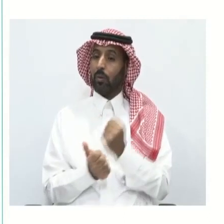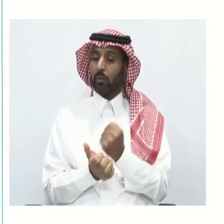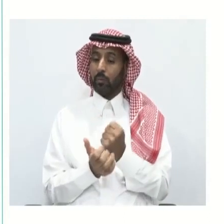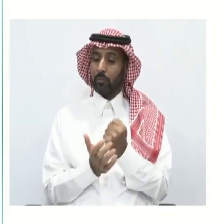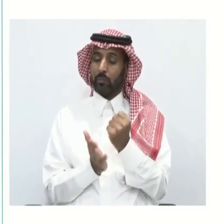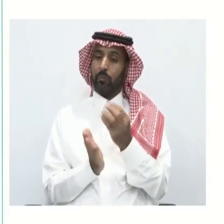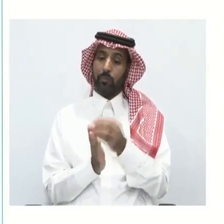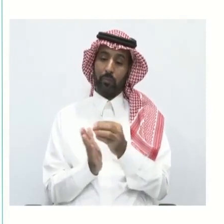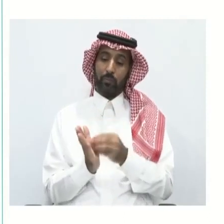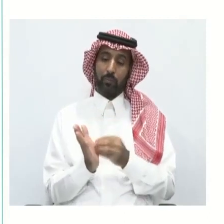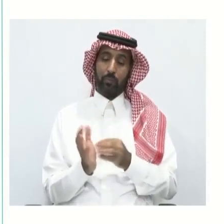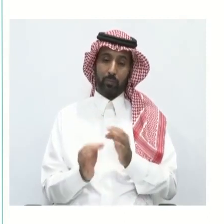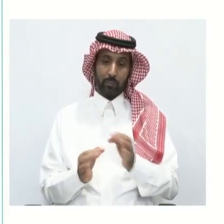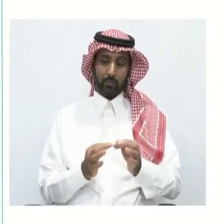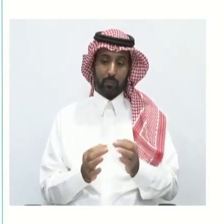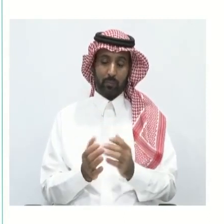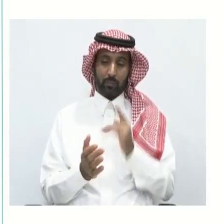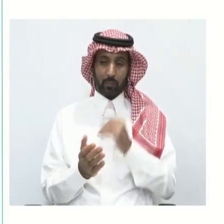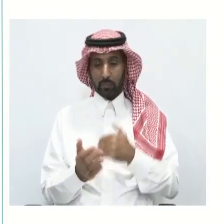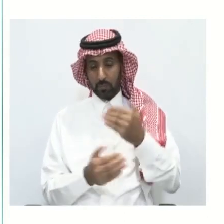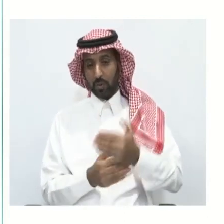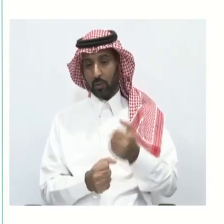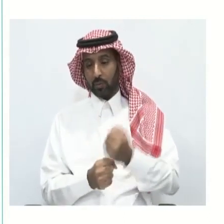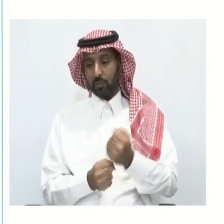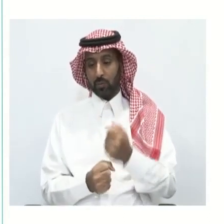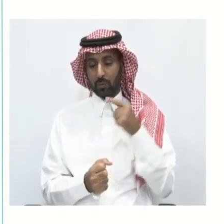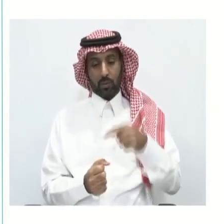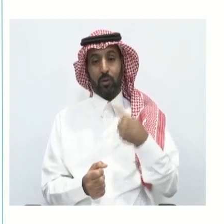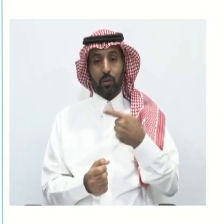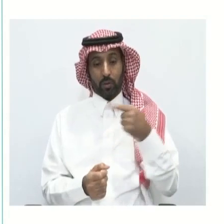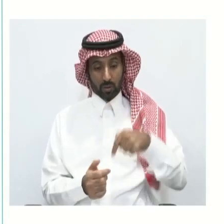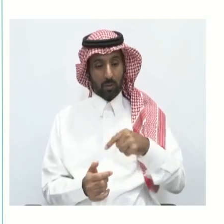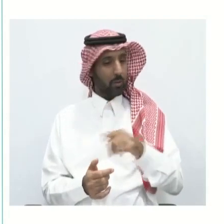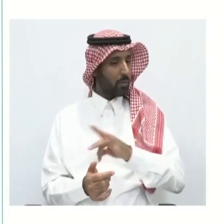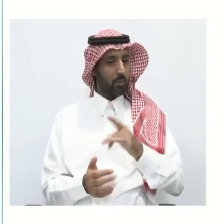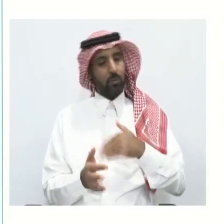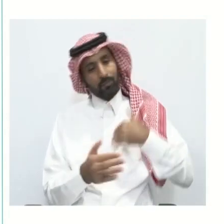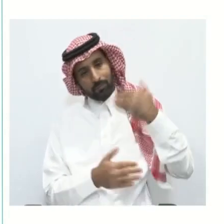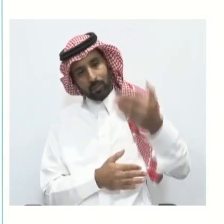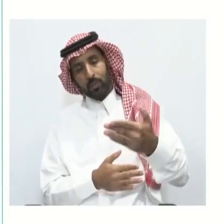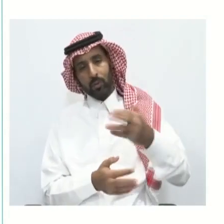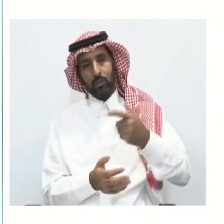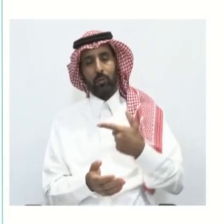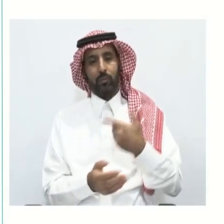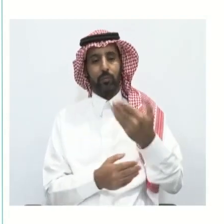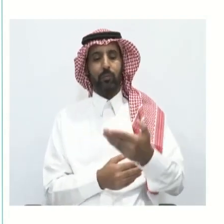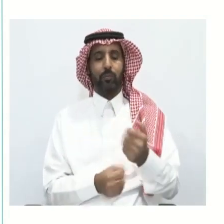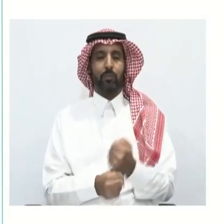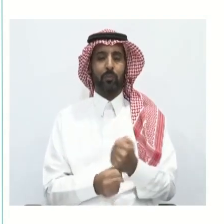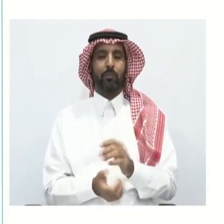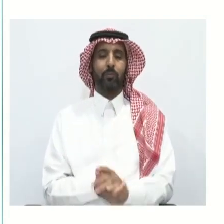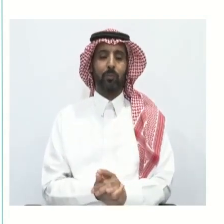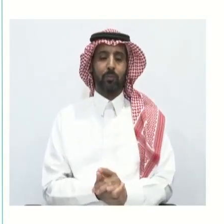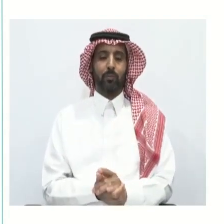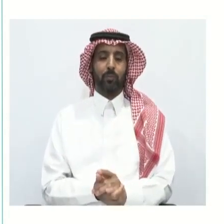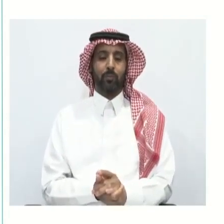are planned actions. They're not just a spur of the moment, no. They are planned actions. They are